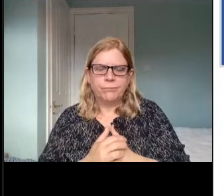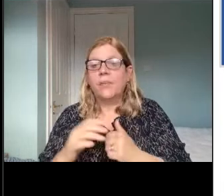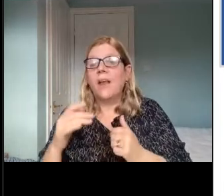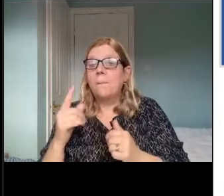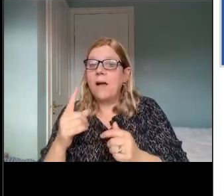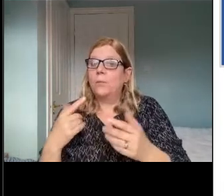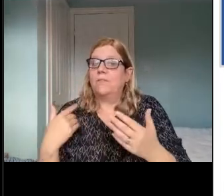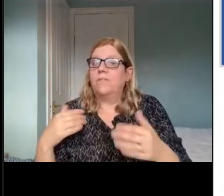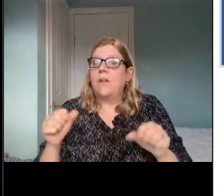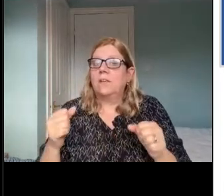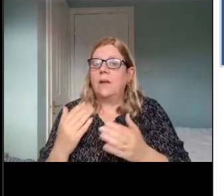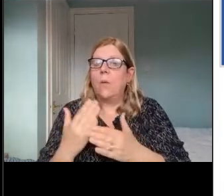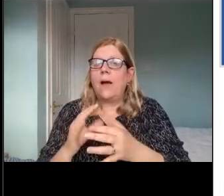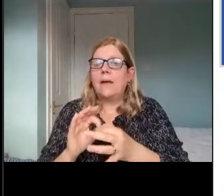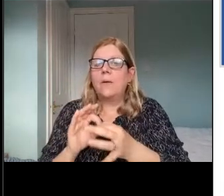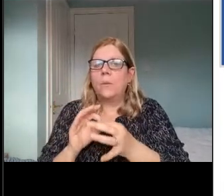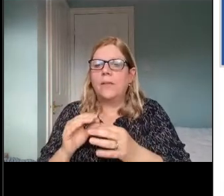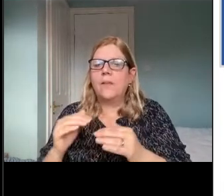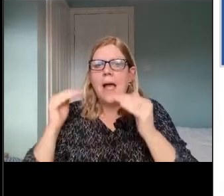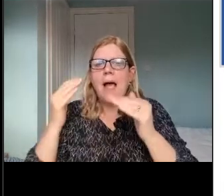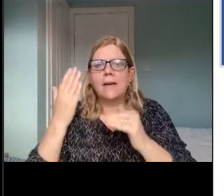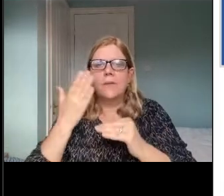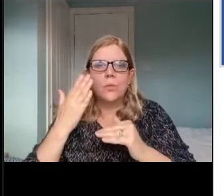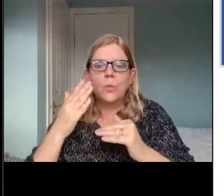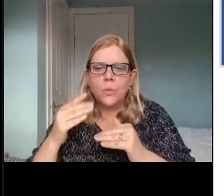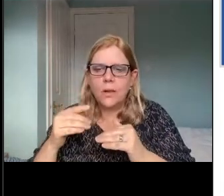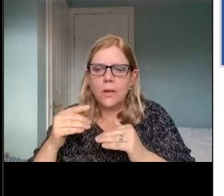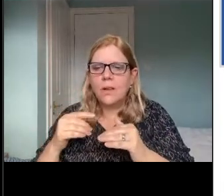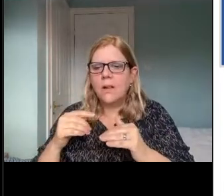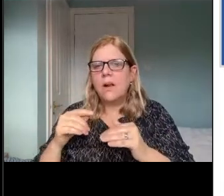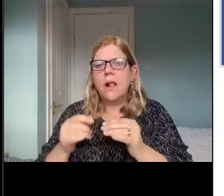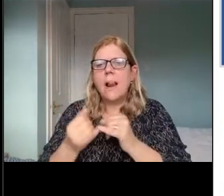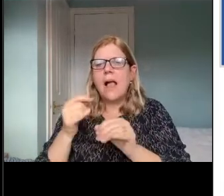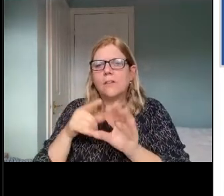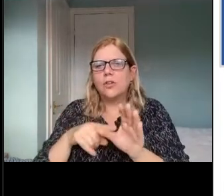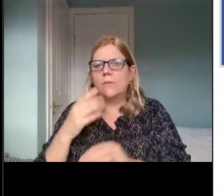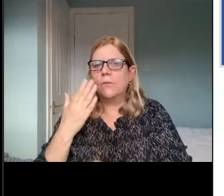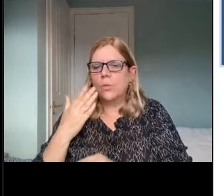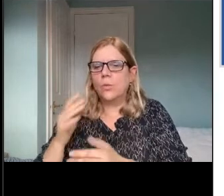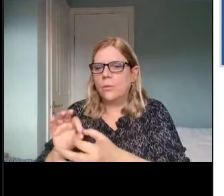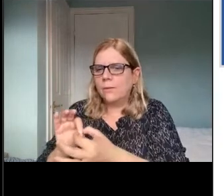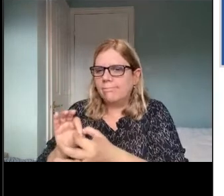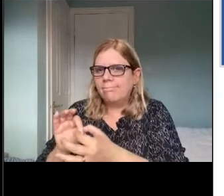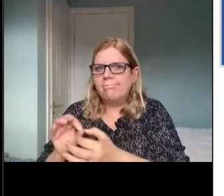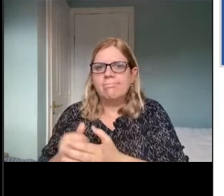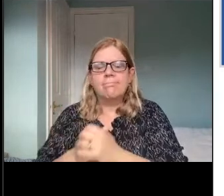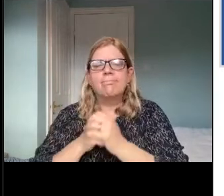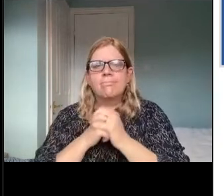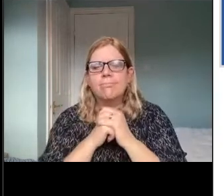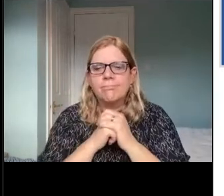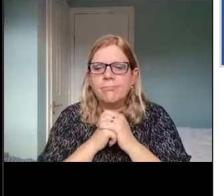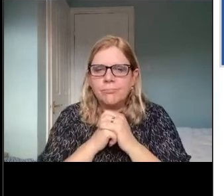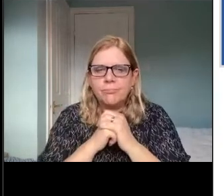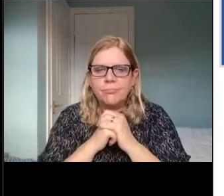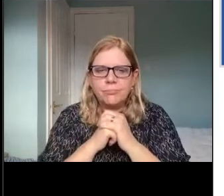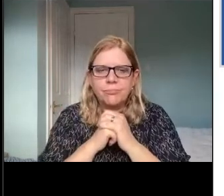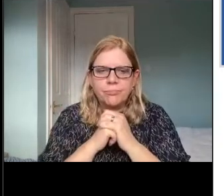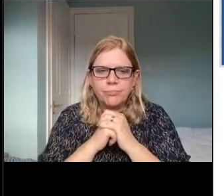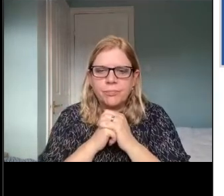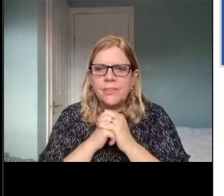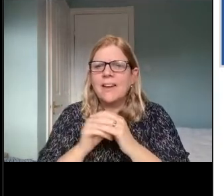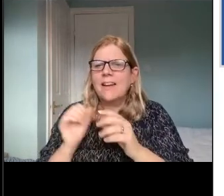education qualifications in these subjects. We've started working with high school pupils as well. So in the last year, we started working